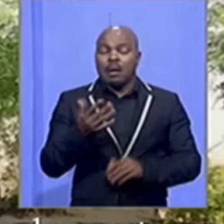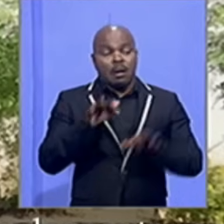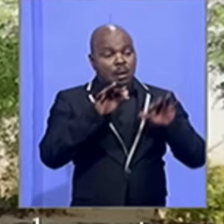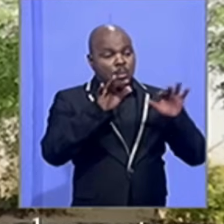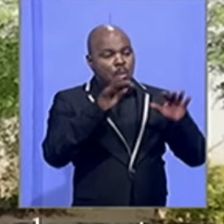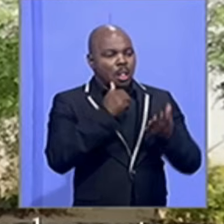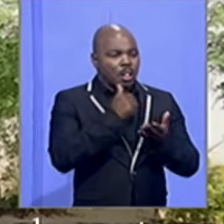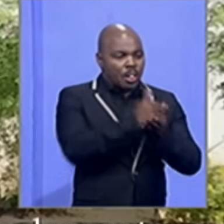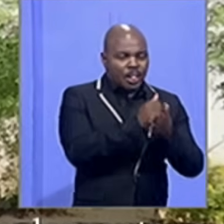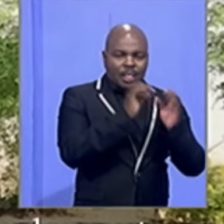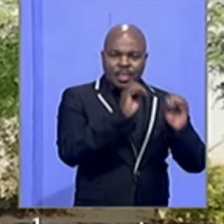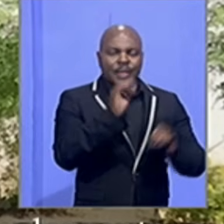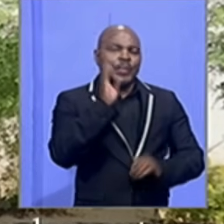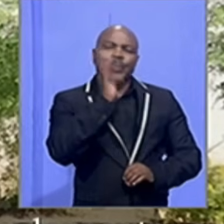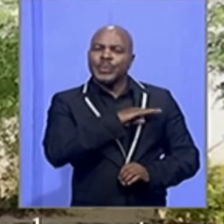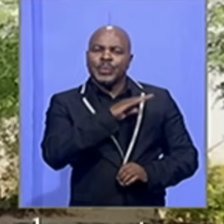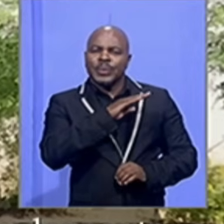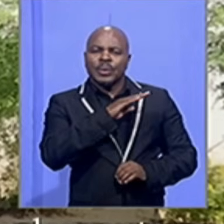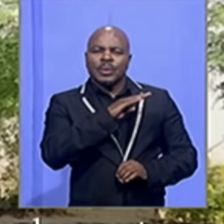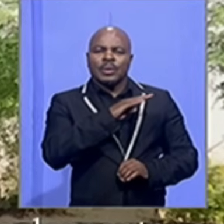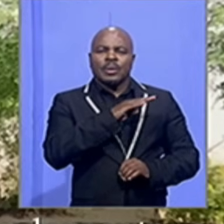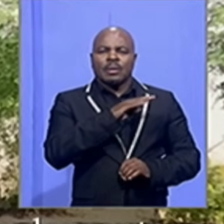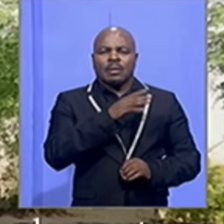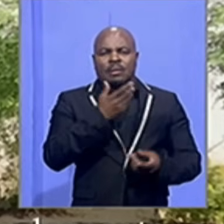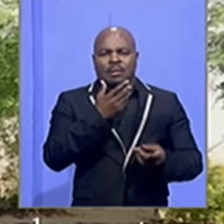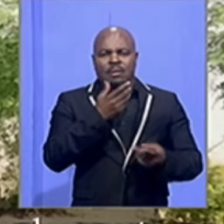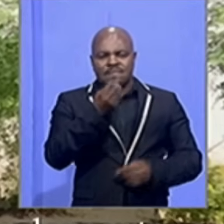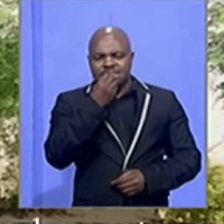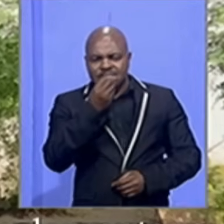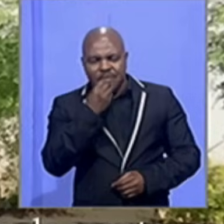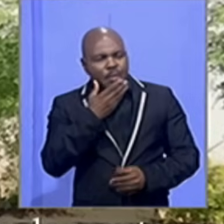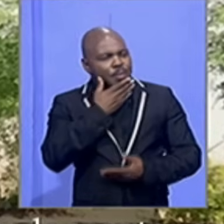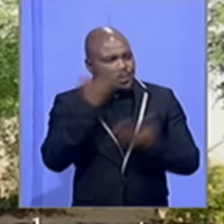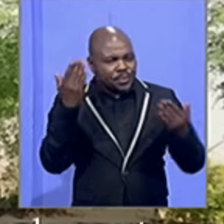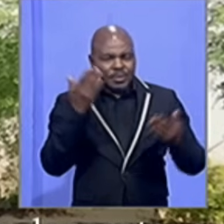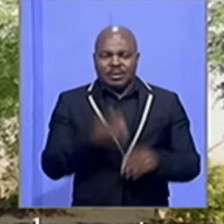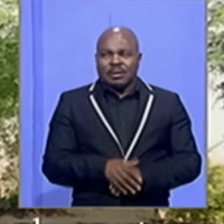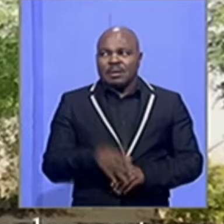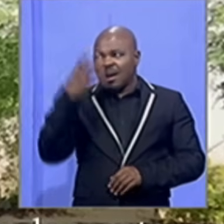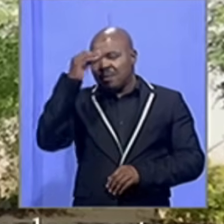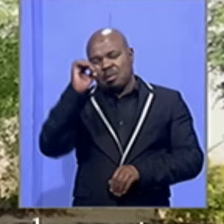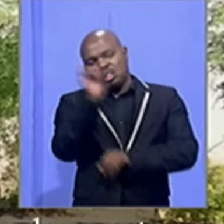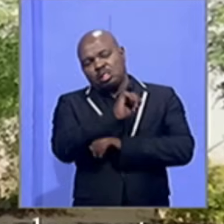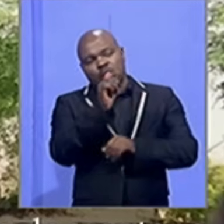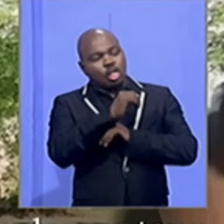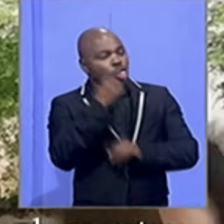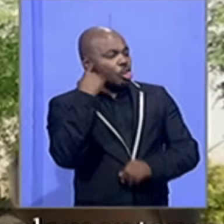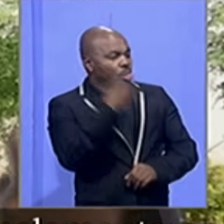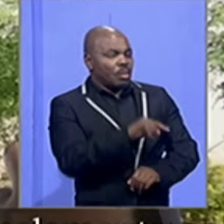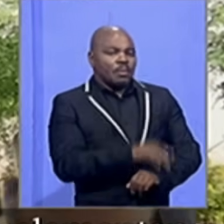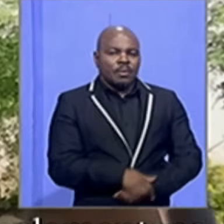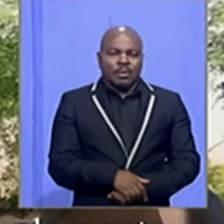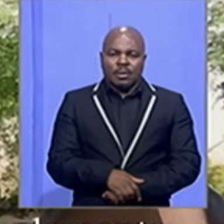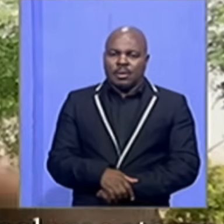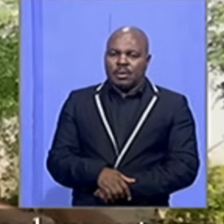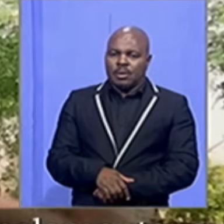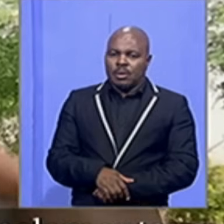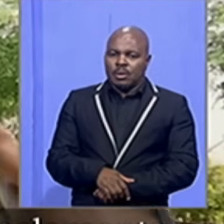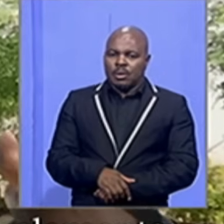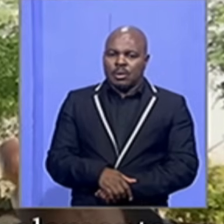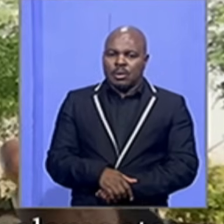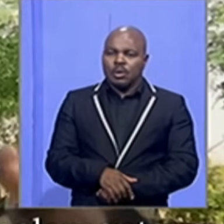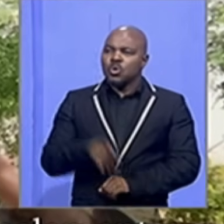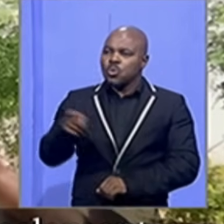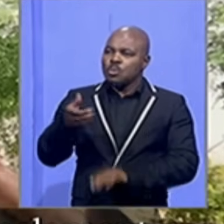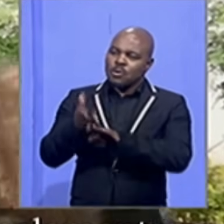gore ba thusha gore ba ka kgona gore ba ka isa dilo tsa ka maleng ba ba neglectile batho bao kopela go stopane kopela o boletse ka English o